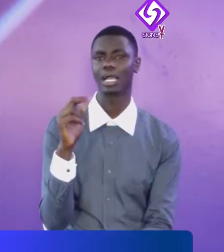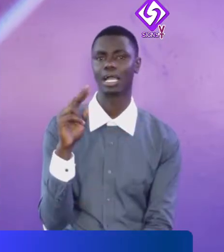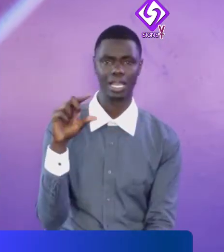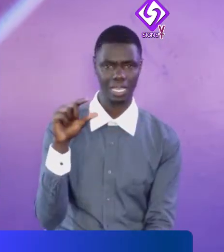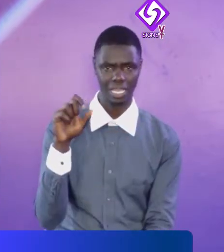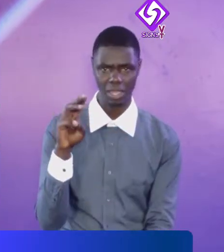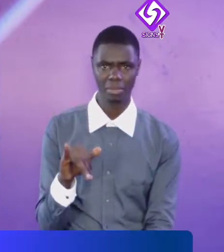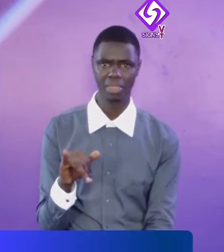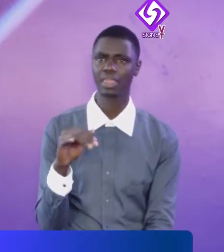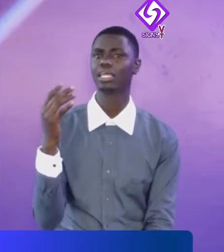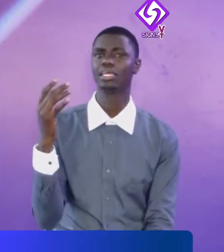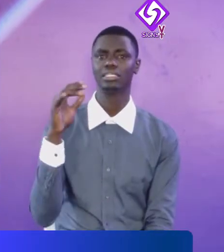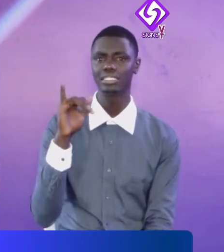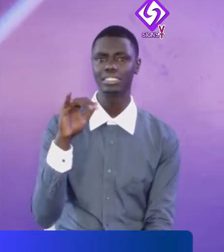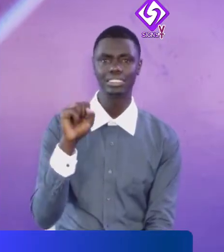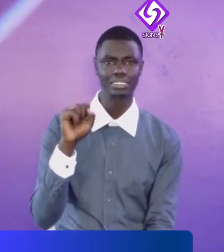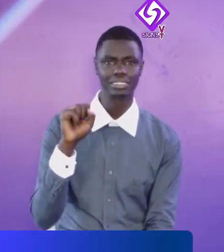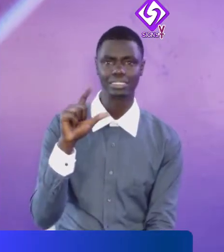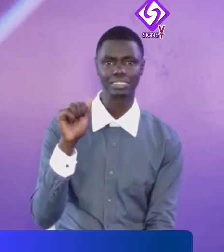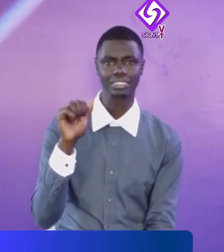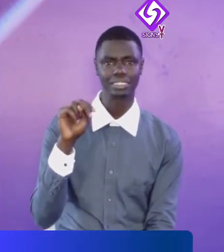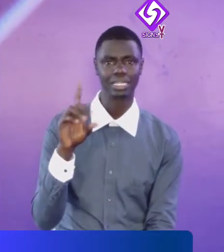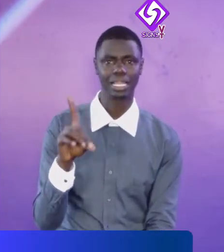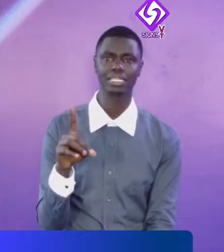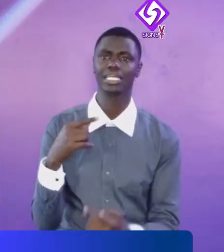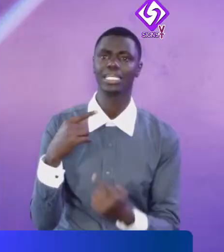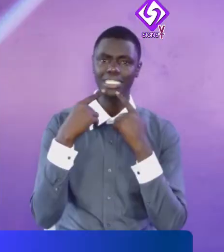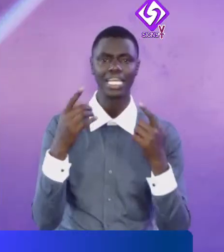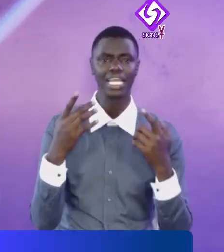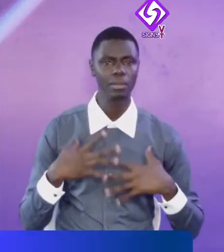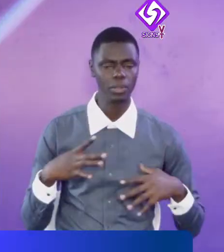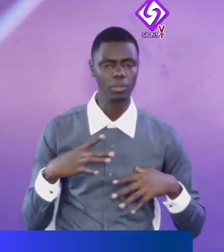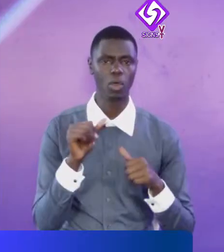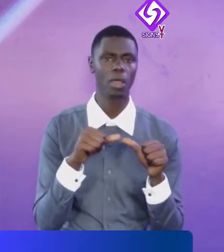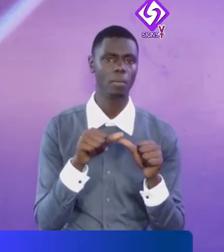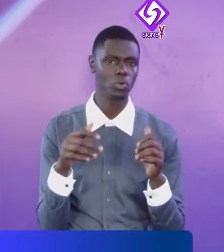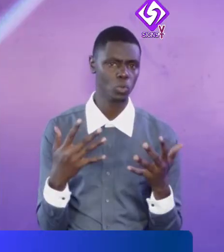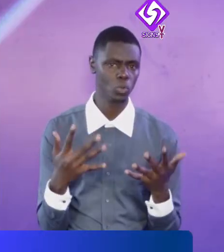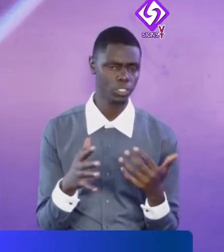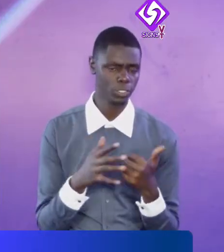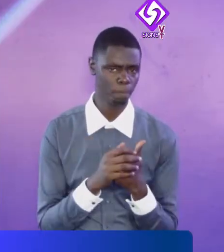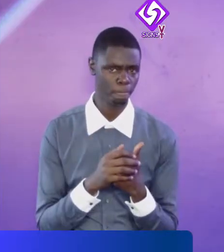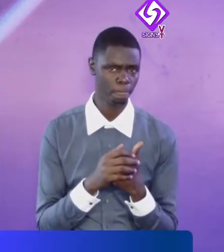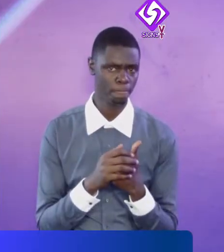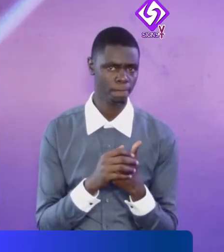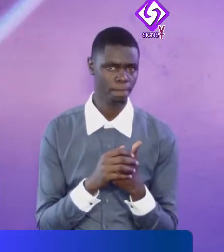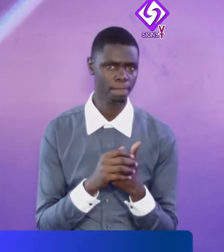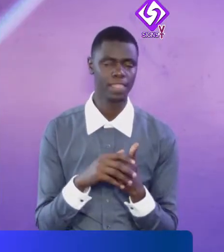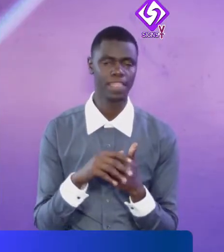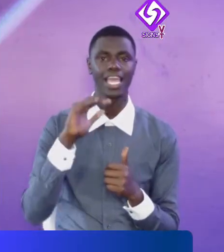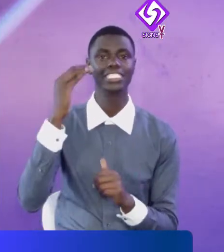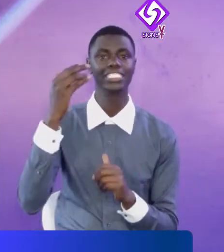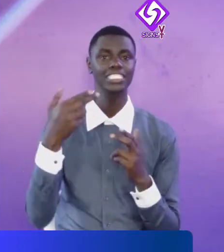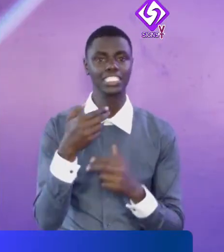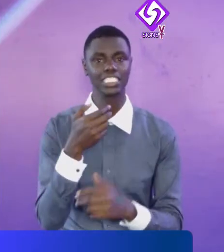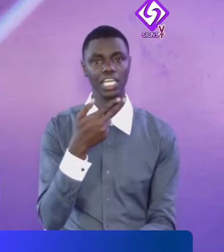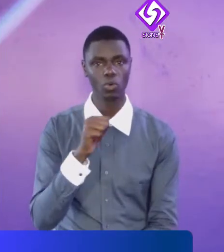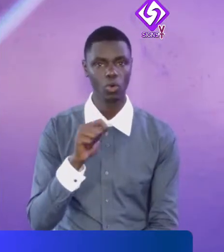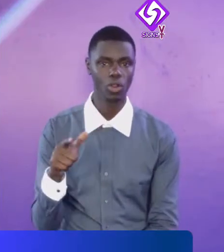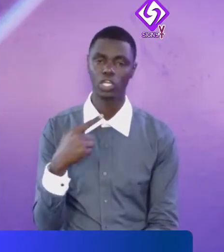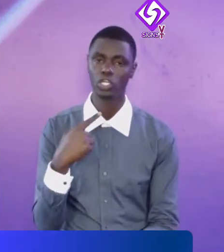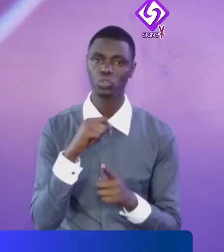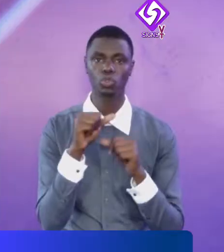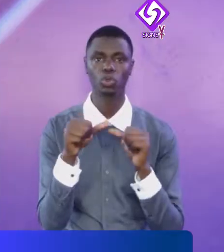I'll go to Islando, isn't it? Telling people about what I call town halls, just to talk about